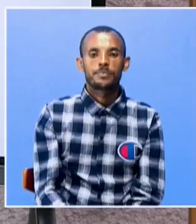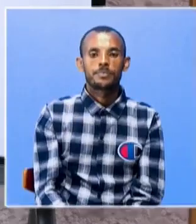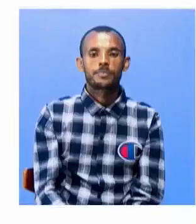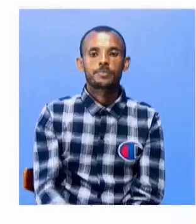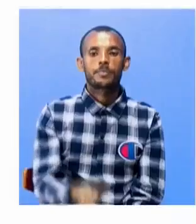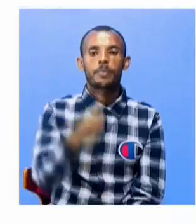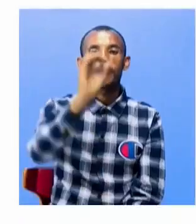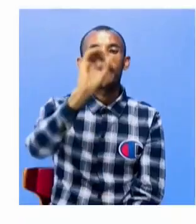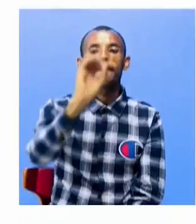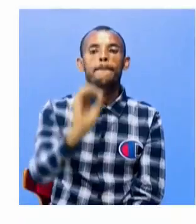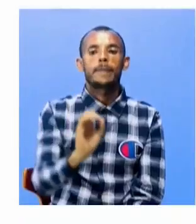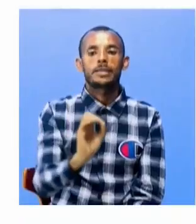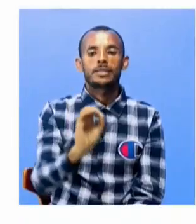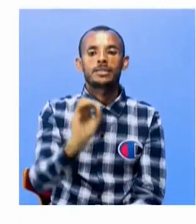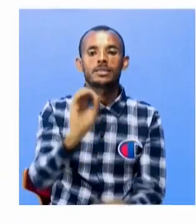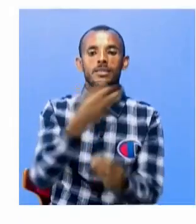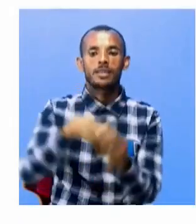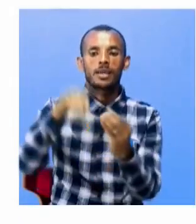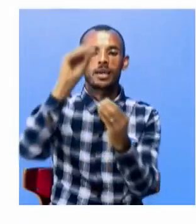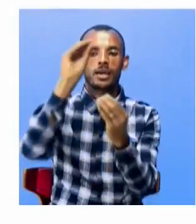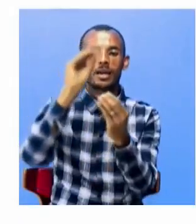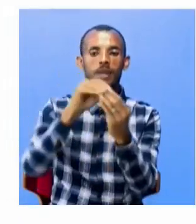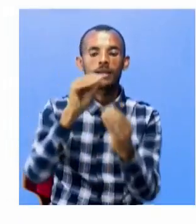Percent increase,